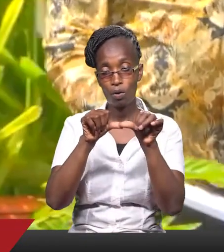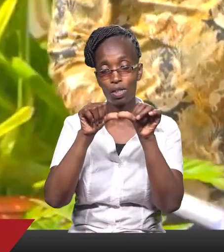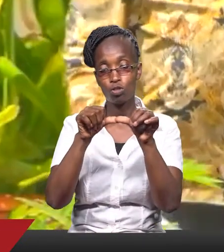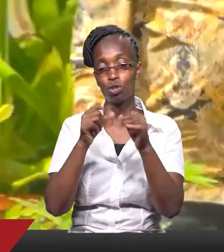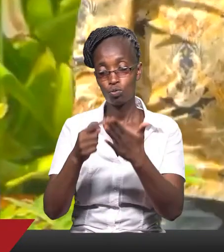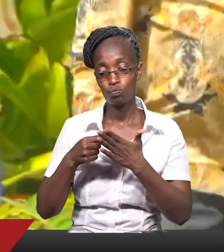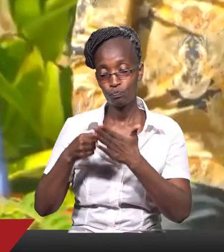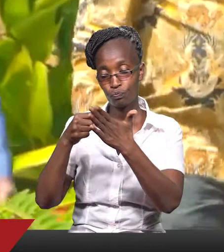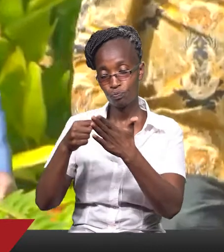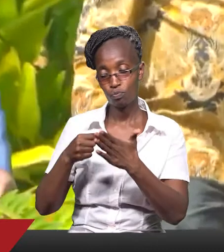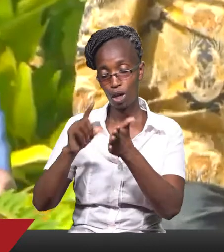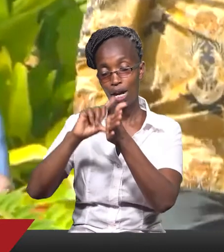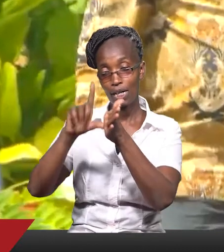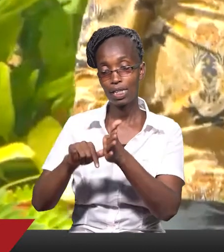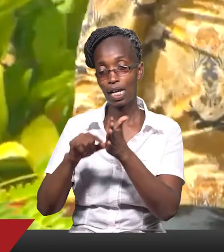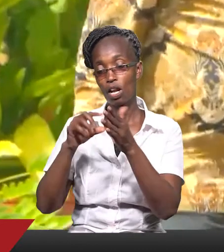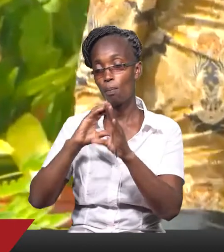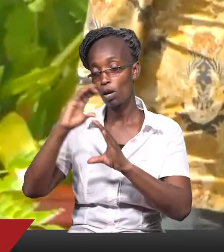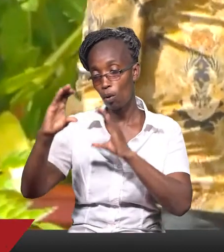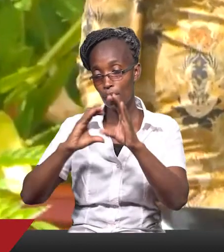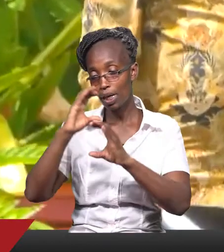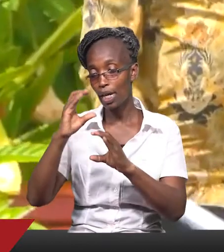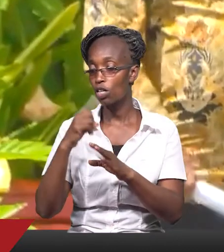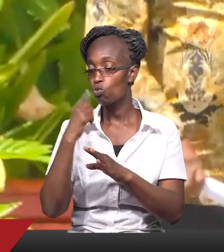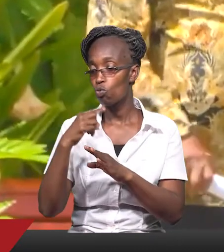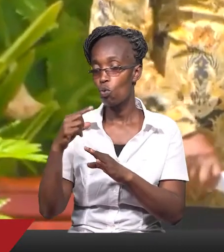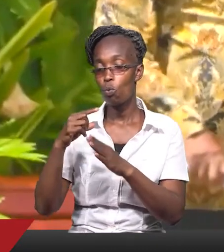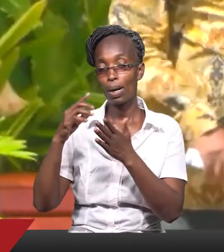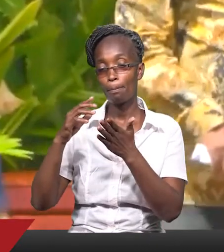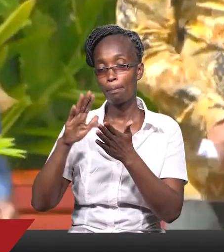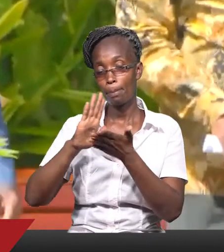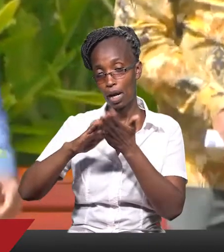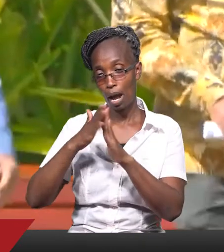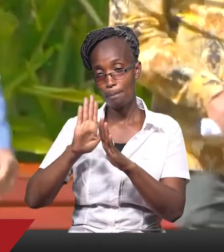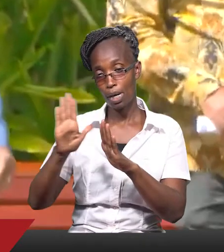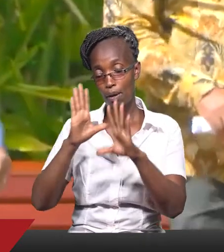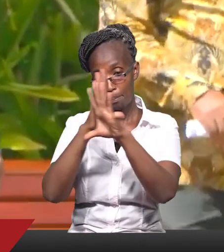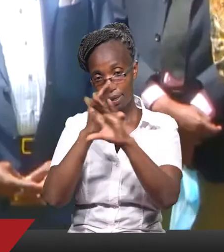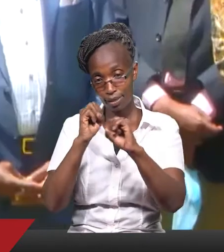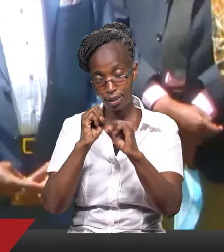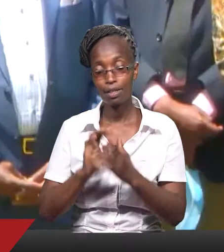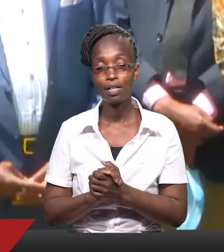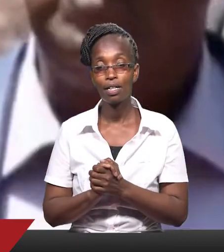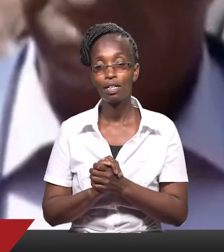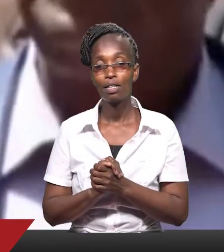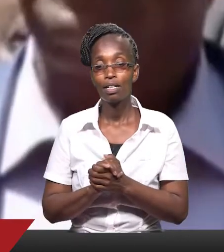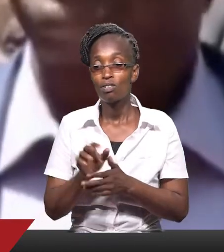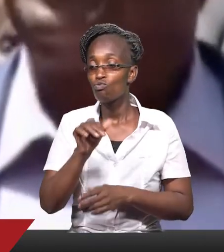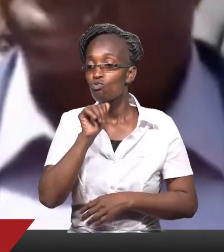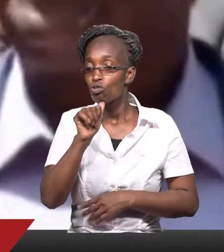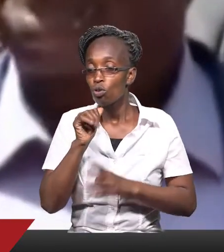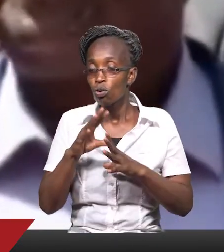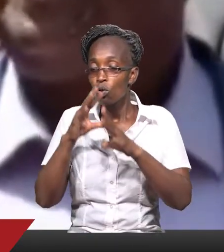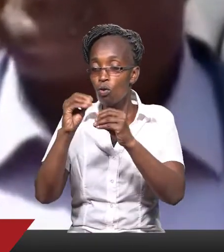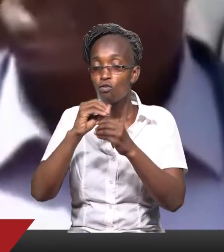wanazidi kushauriana na hatimaye wataweka wazi atakayepeperusha bendera ya muungano huo hivi karibuni. We do not